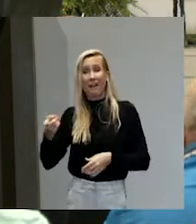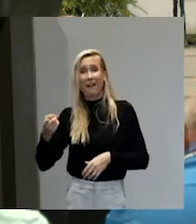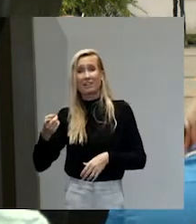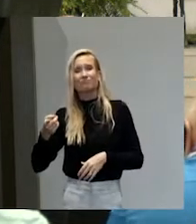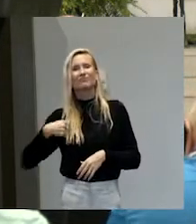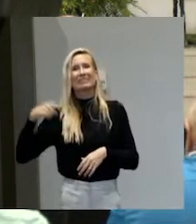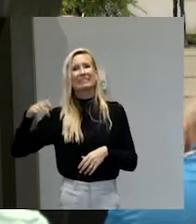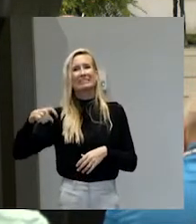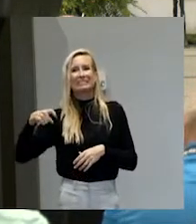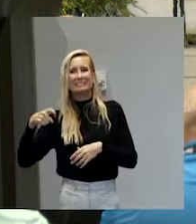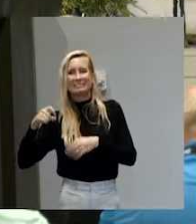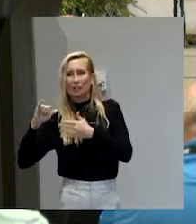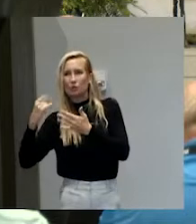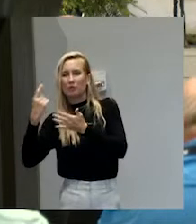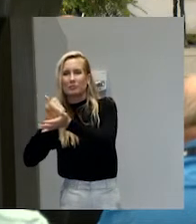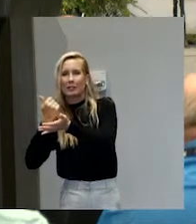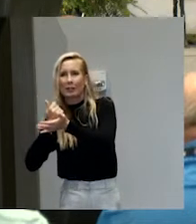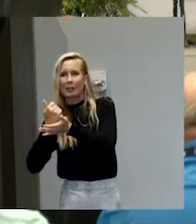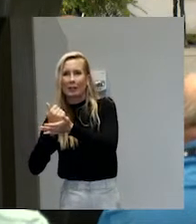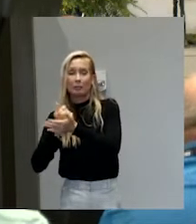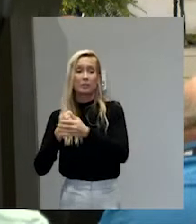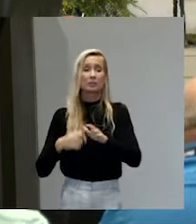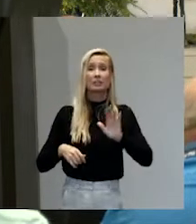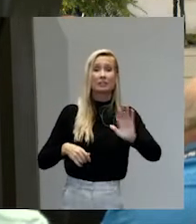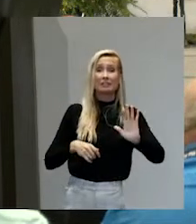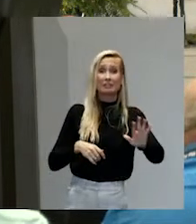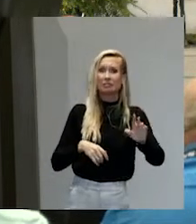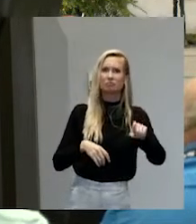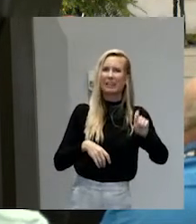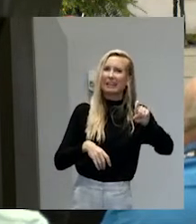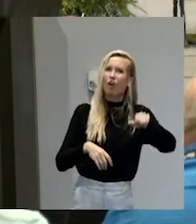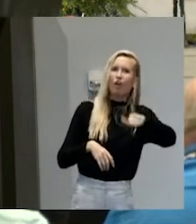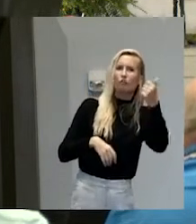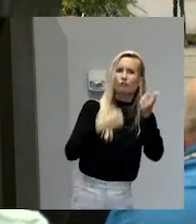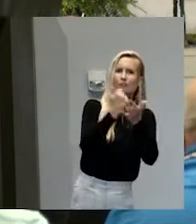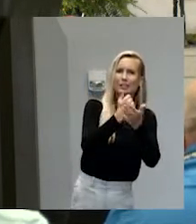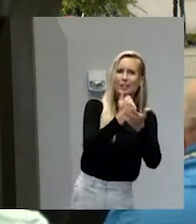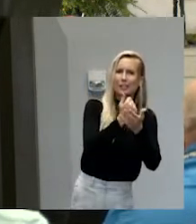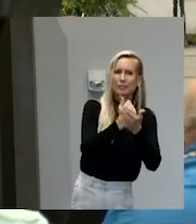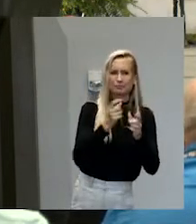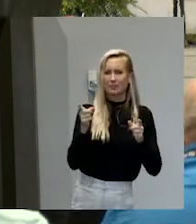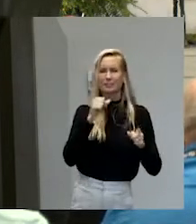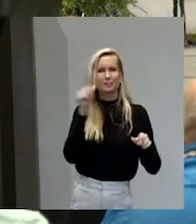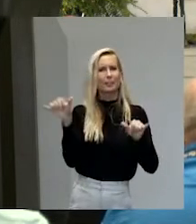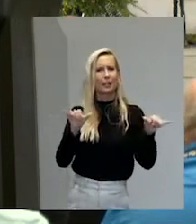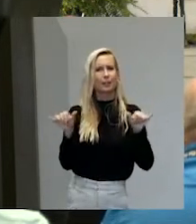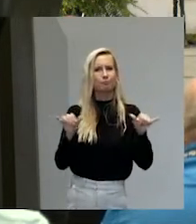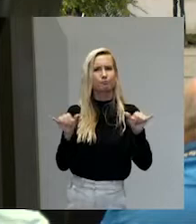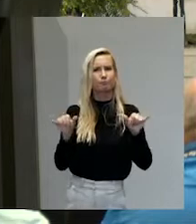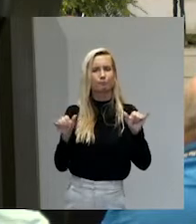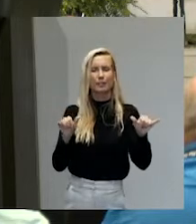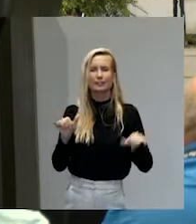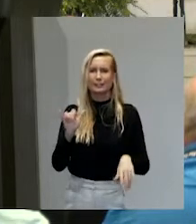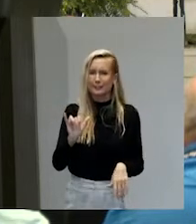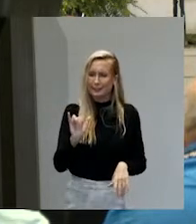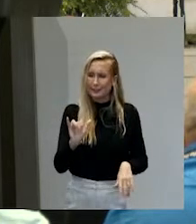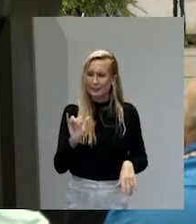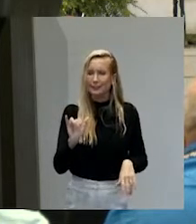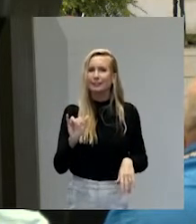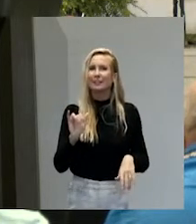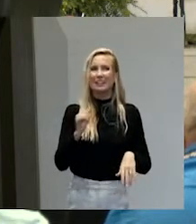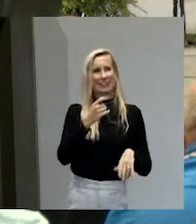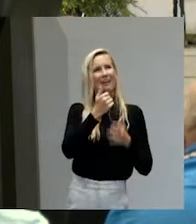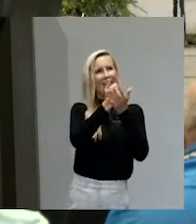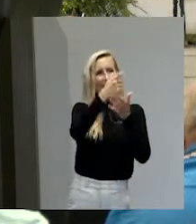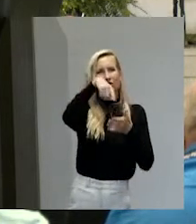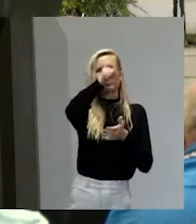in the autism community, because even though we're all part of the same community, people might be looking for or fighting for different things based on what their perspective